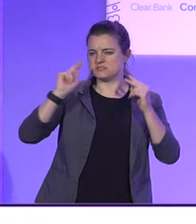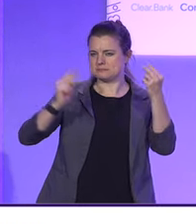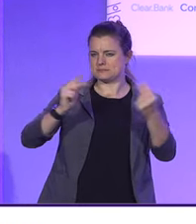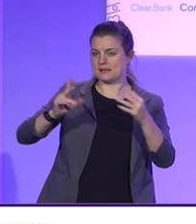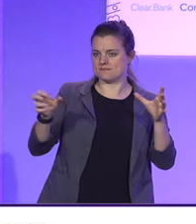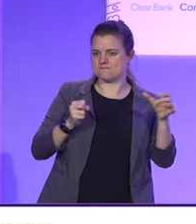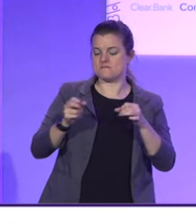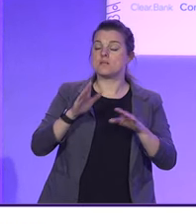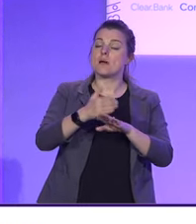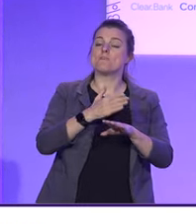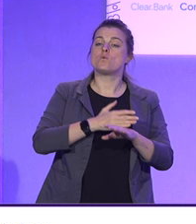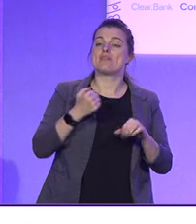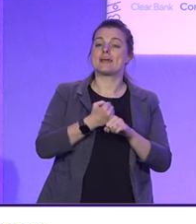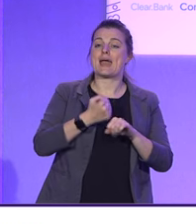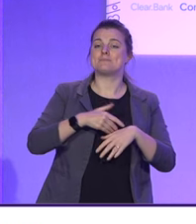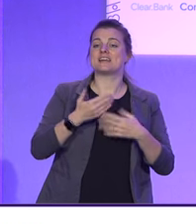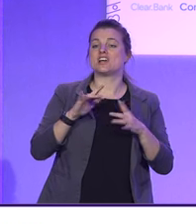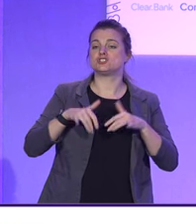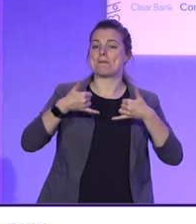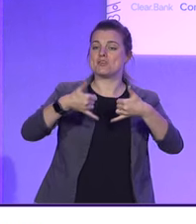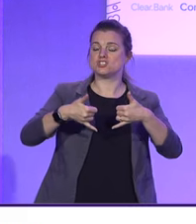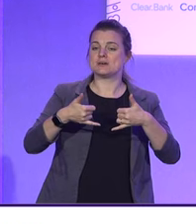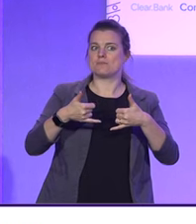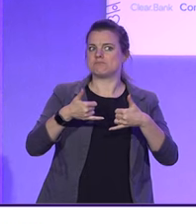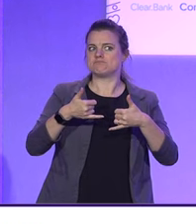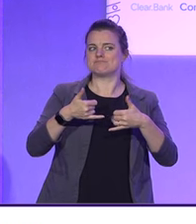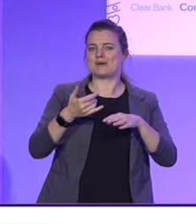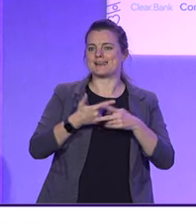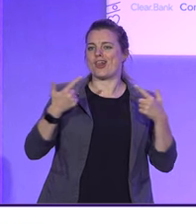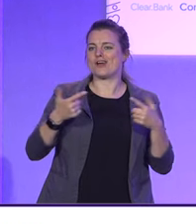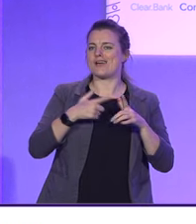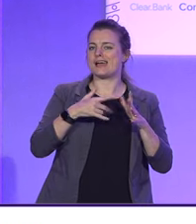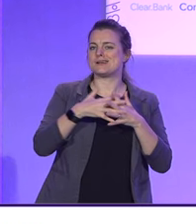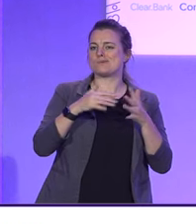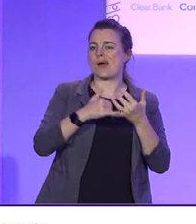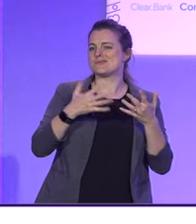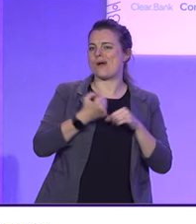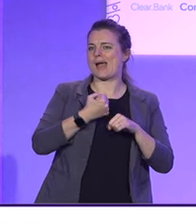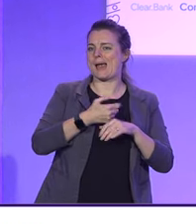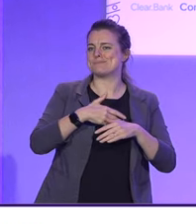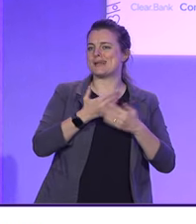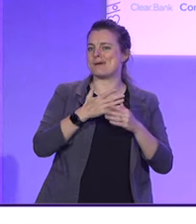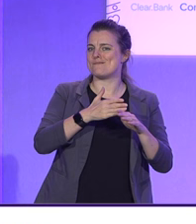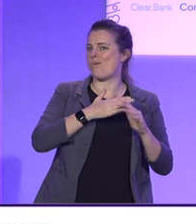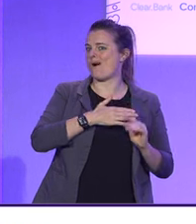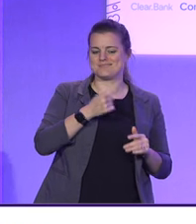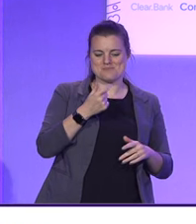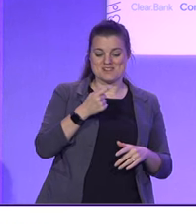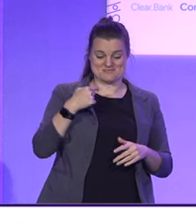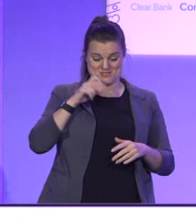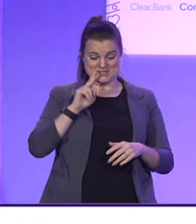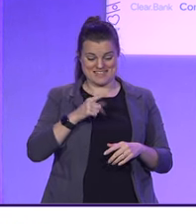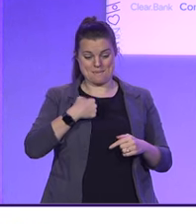we hadn't really done a lot of AWS or Game Days before, and you can see on the screen is me and one of the